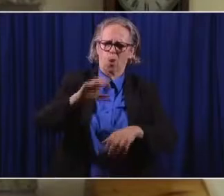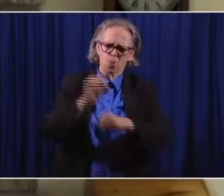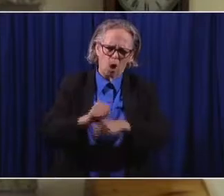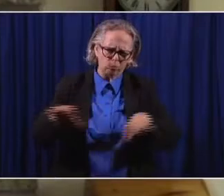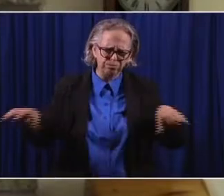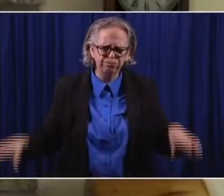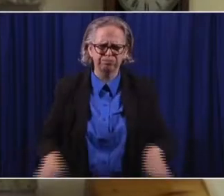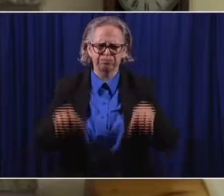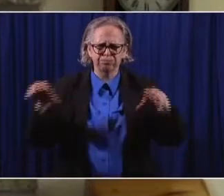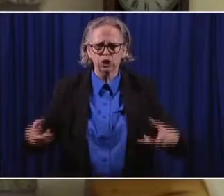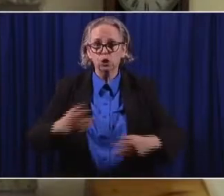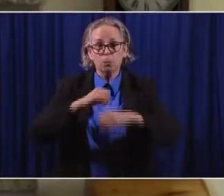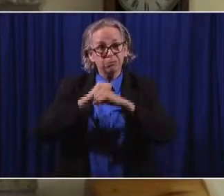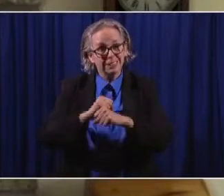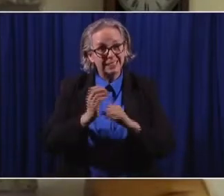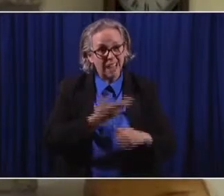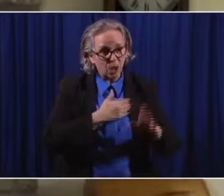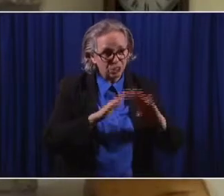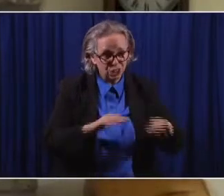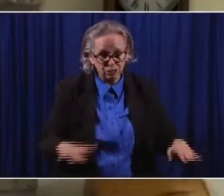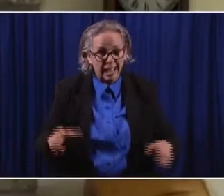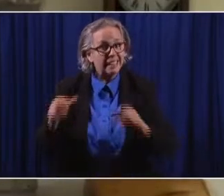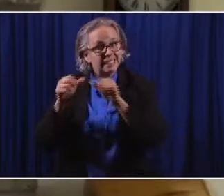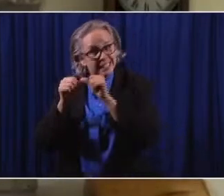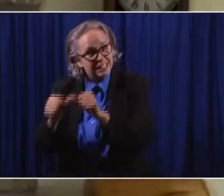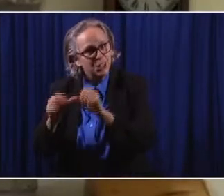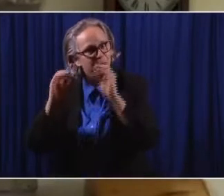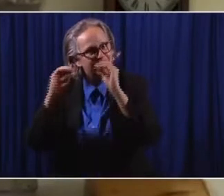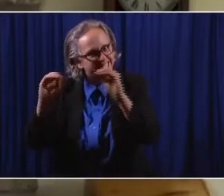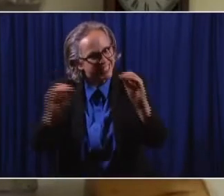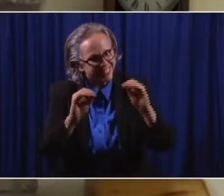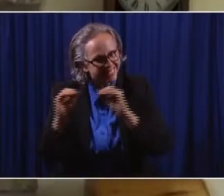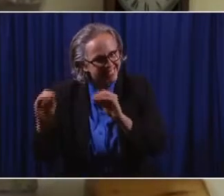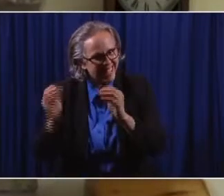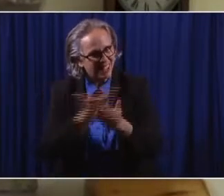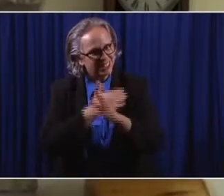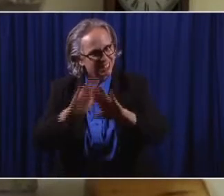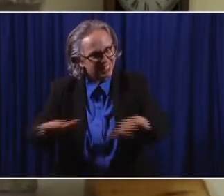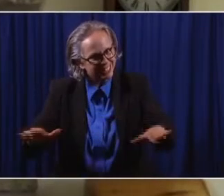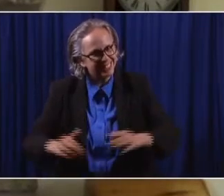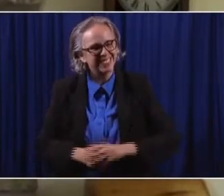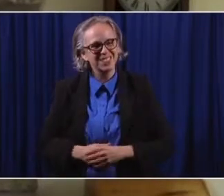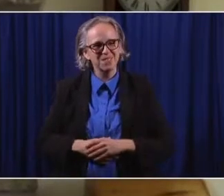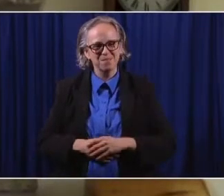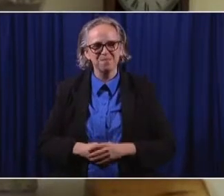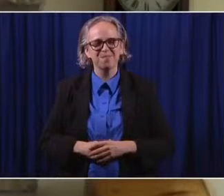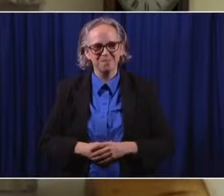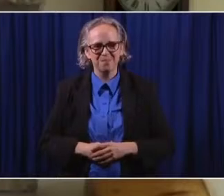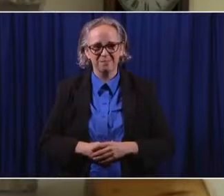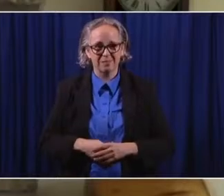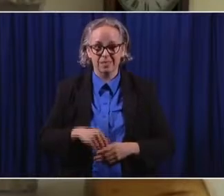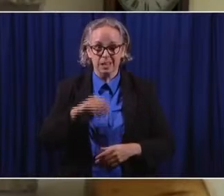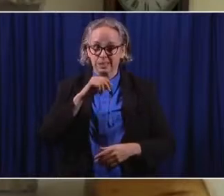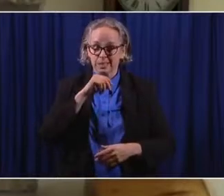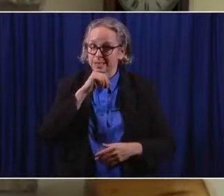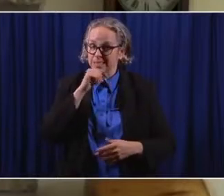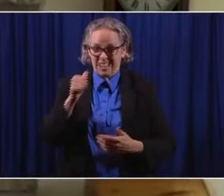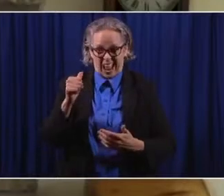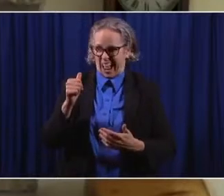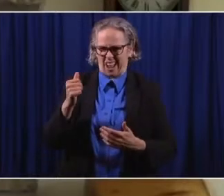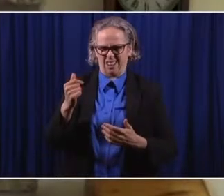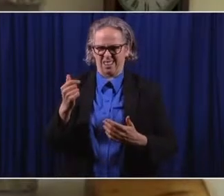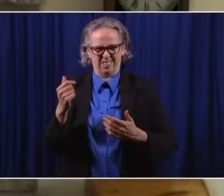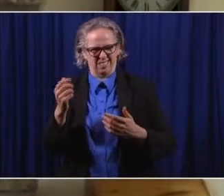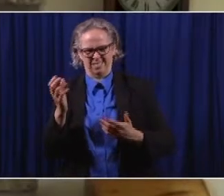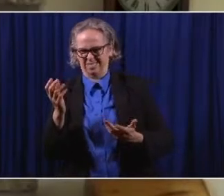safe and to continue to teach our children. This certainly is no ordinary time. And I just